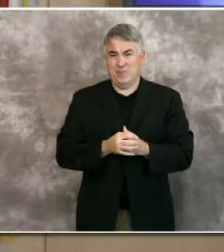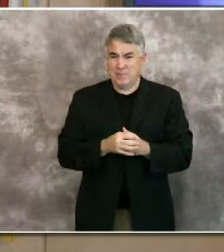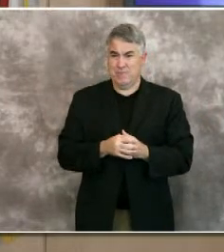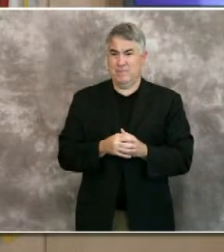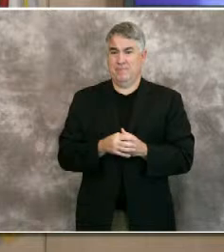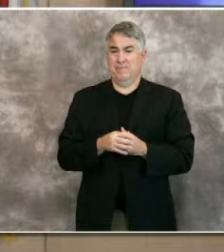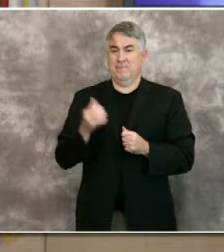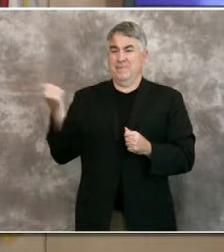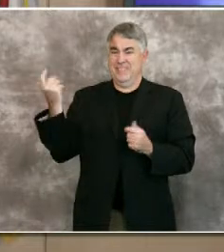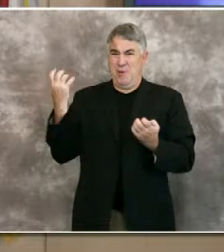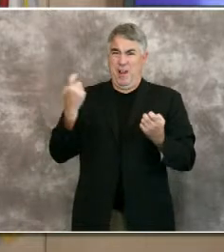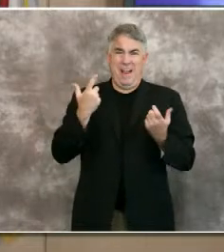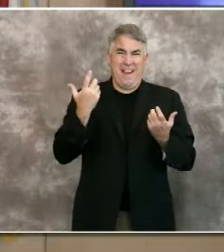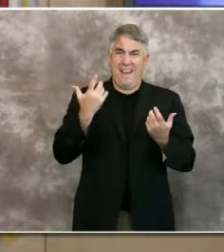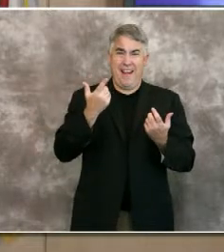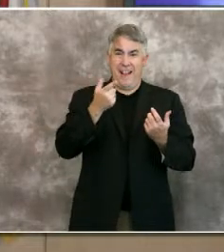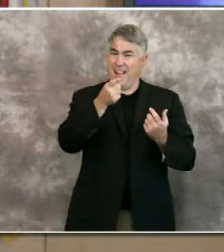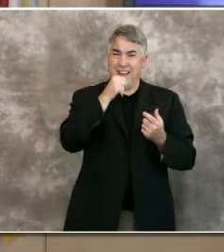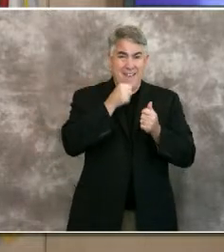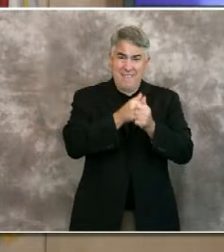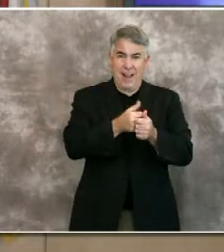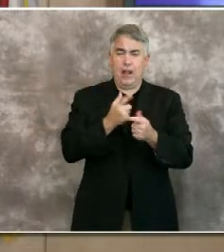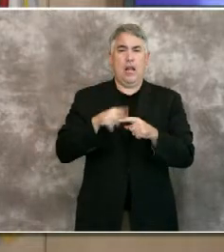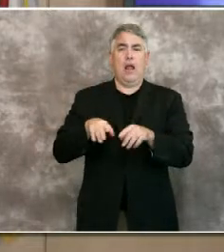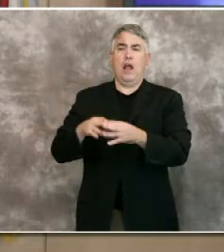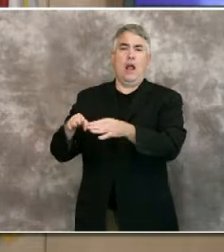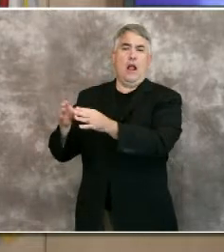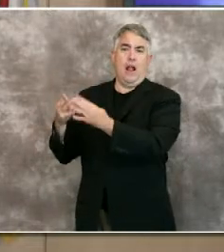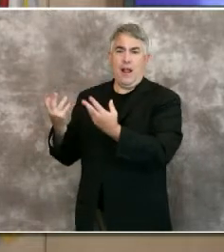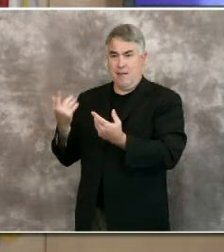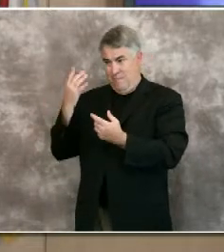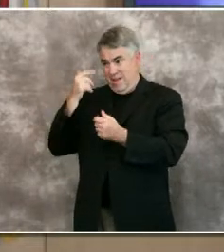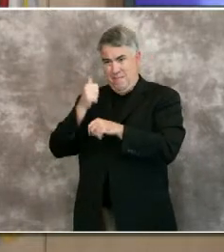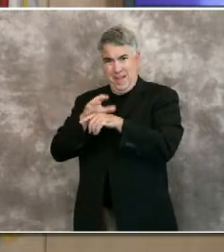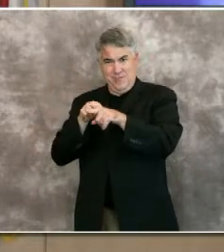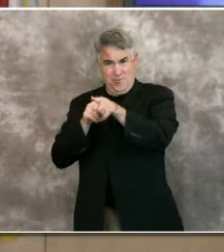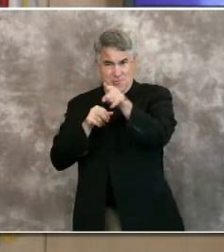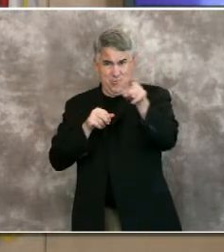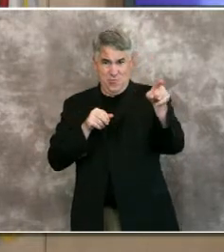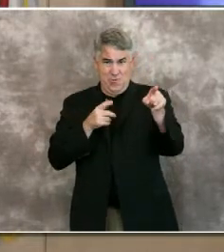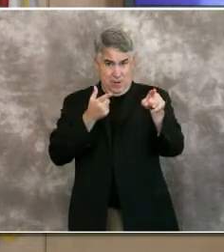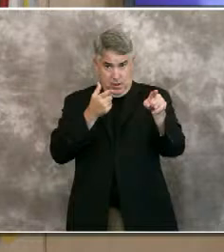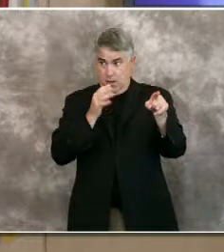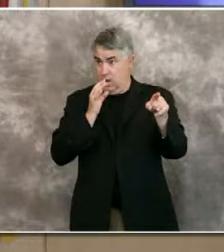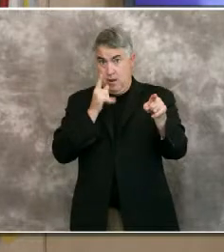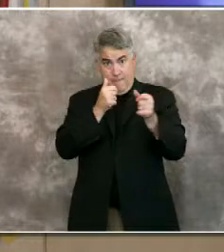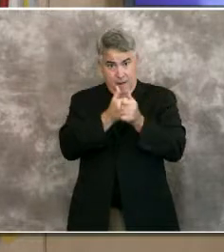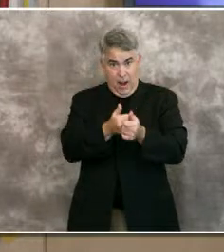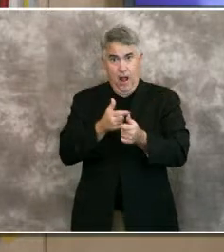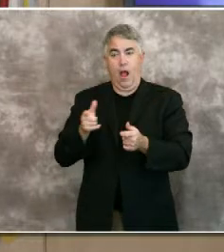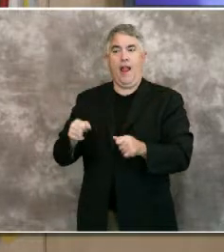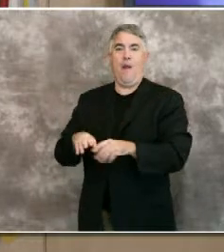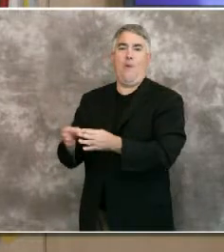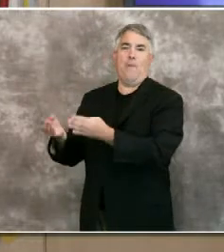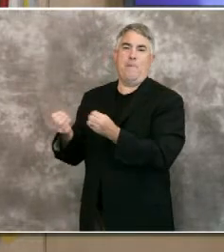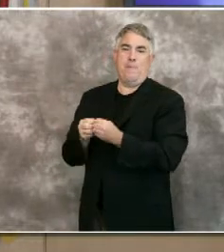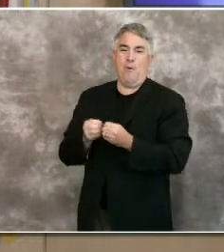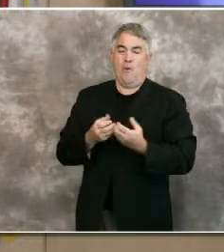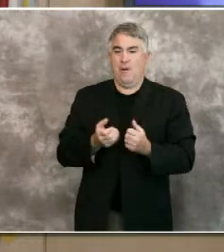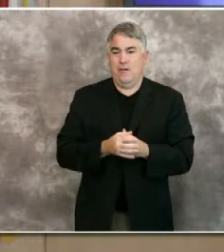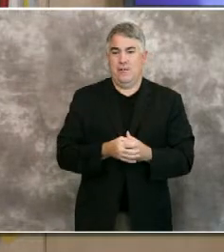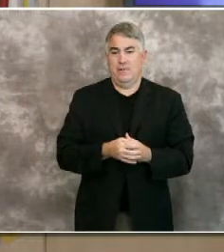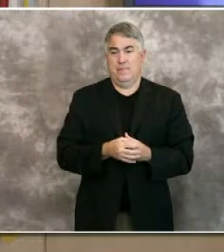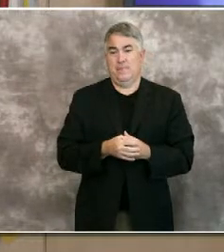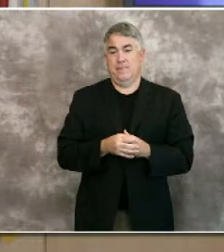stay reopened would be predicated on our ability to adhere to the orders in the public, to take the same energy and spirit that had us a model for the